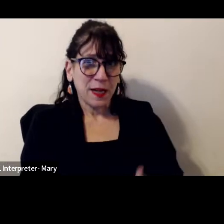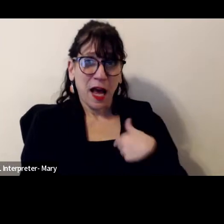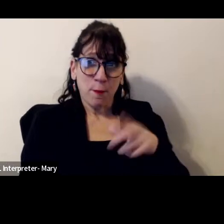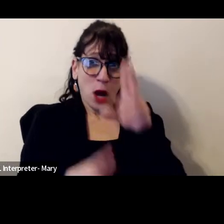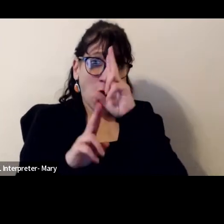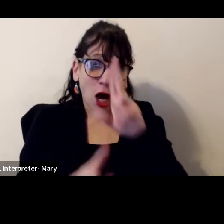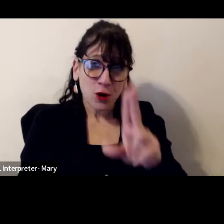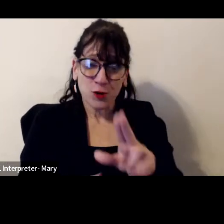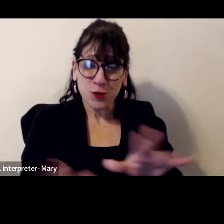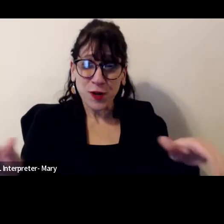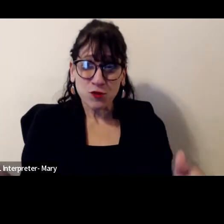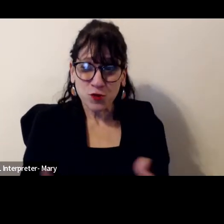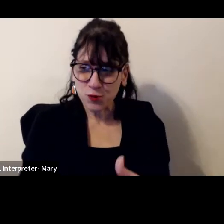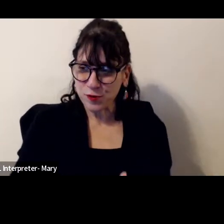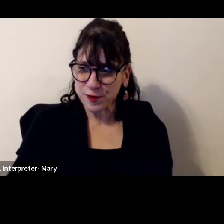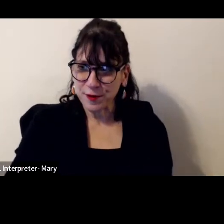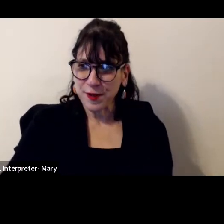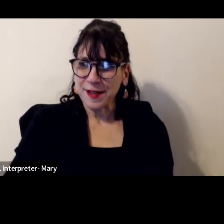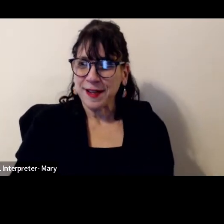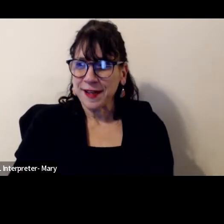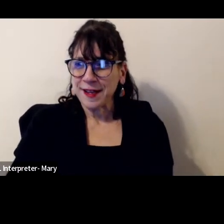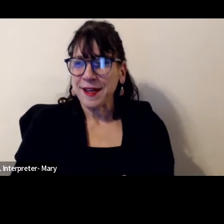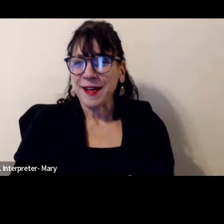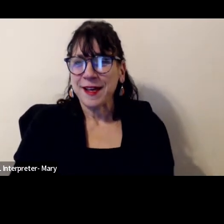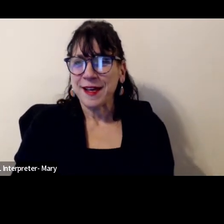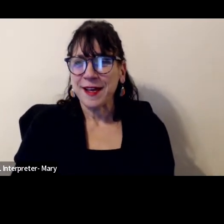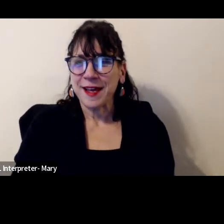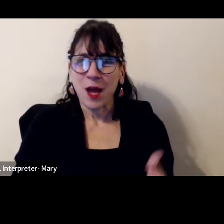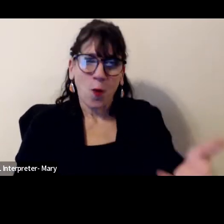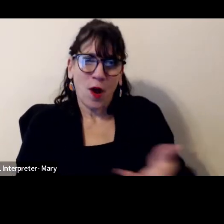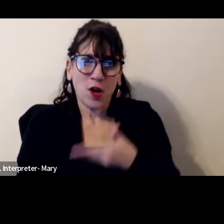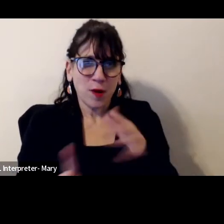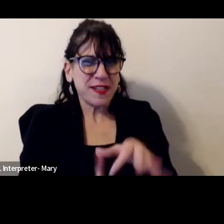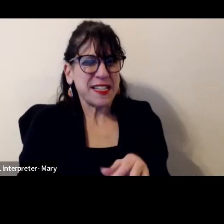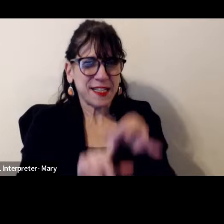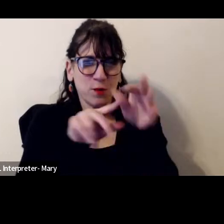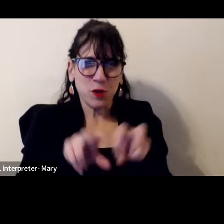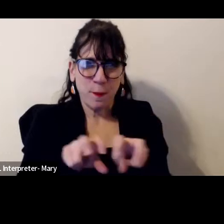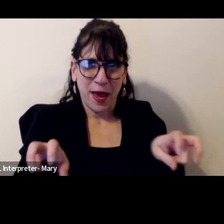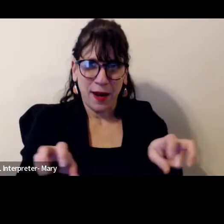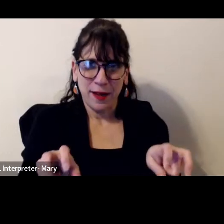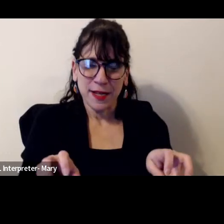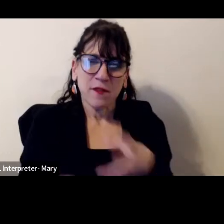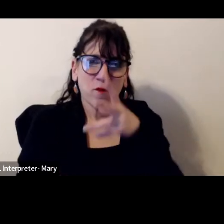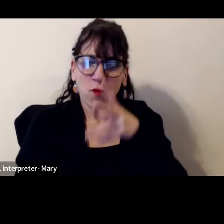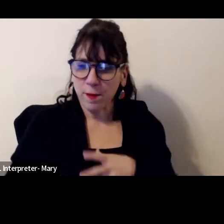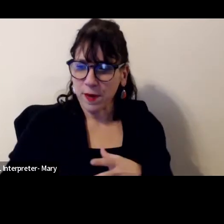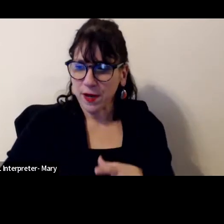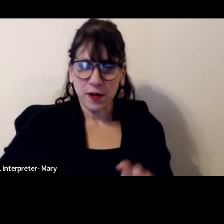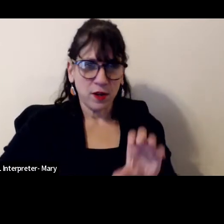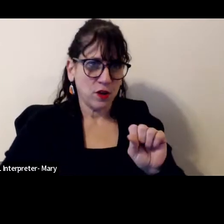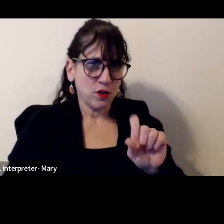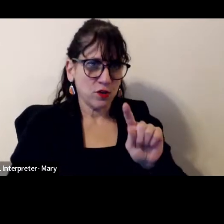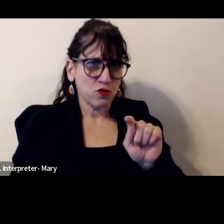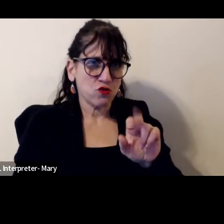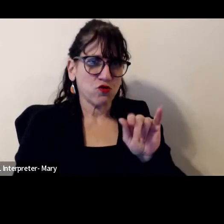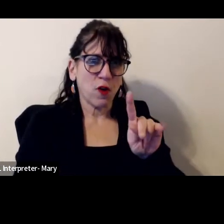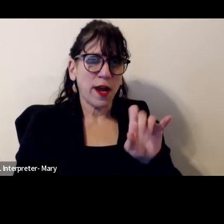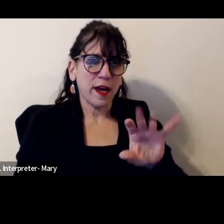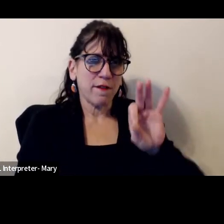honored to introduce and welcome our distinguished panelists from the Women of Strike Fighter